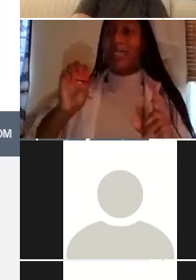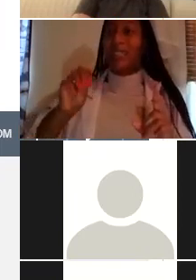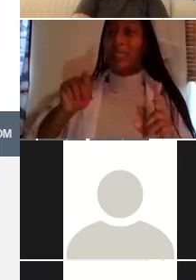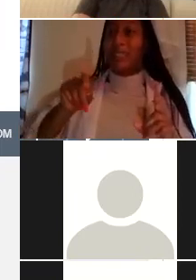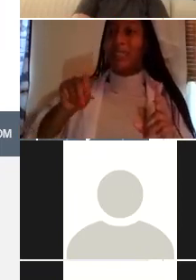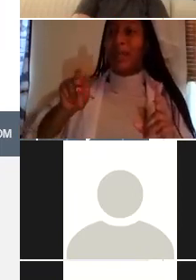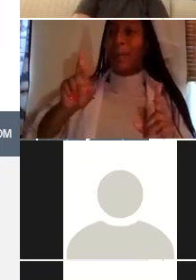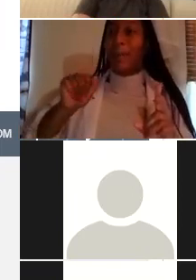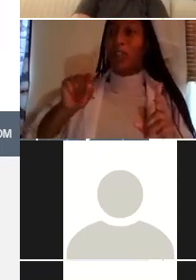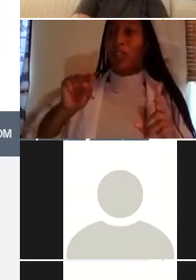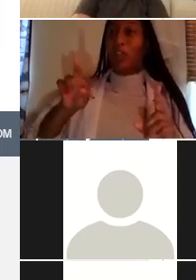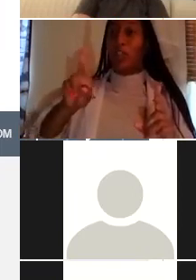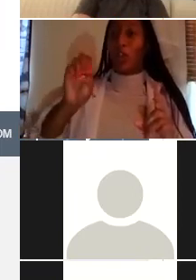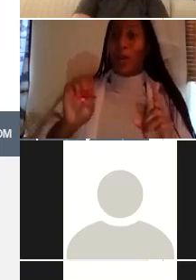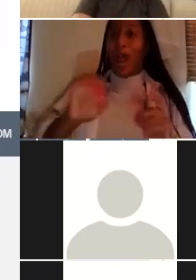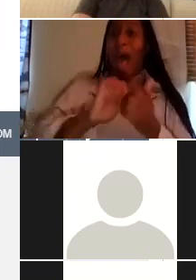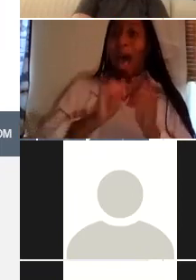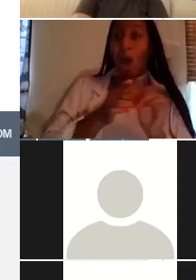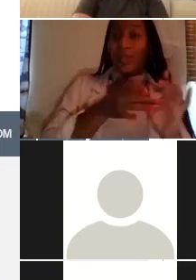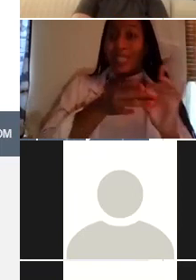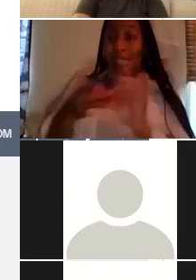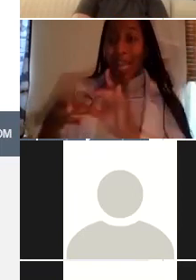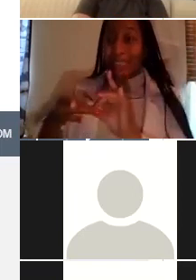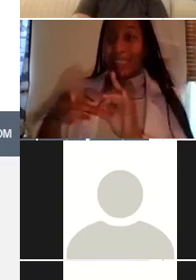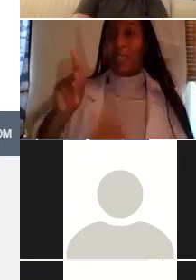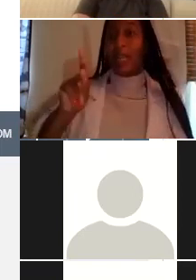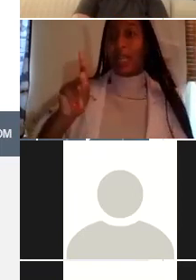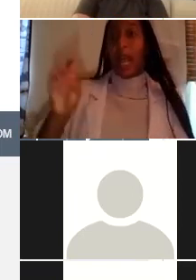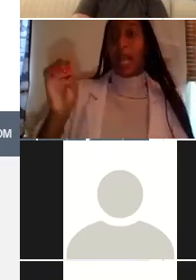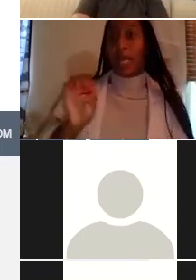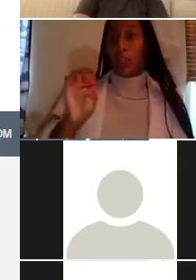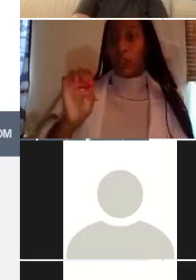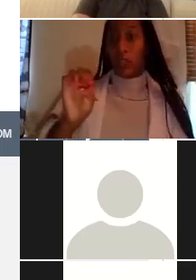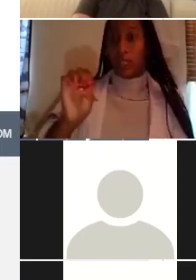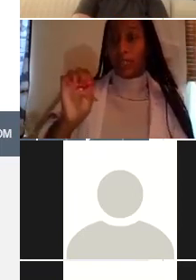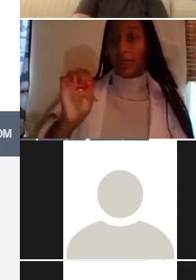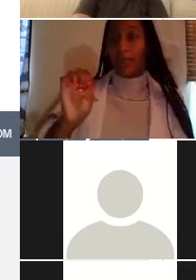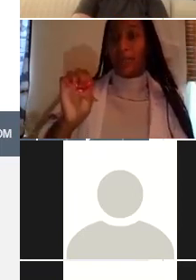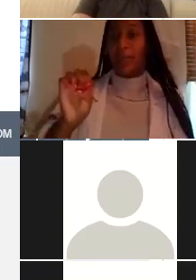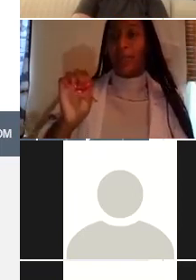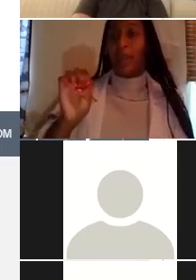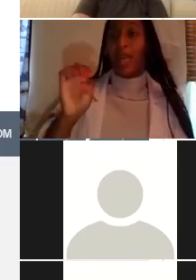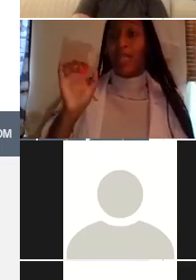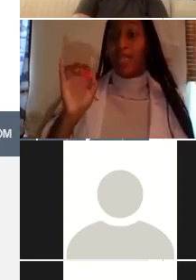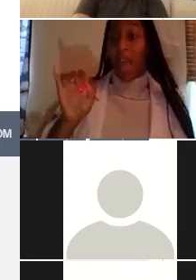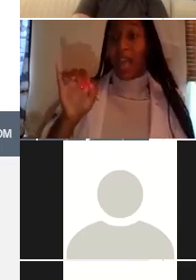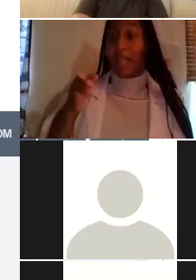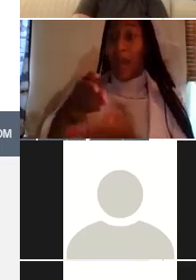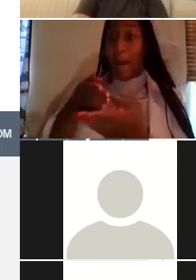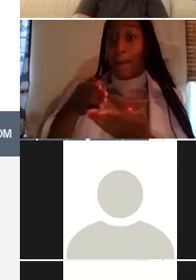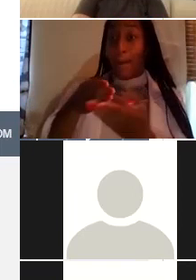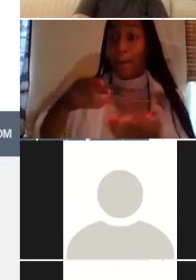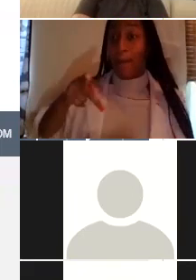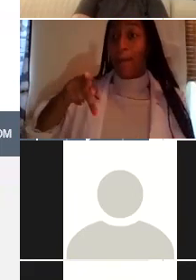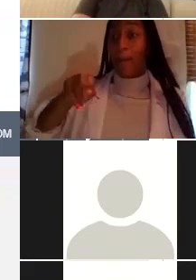um, kinetic energy, because that's a property that we've investigated. And I wanted you to see